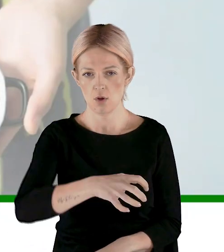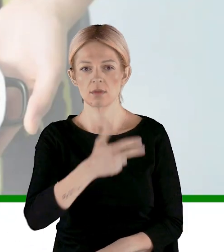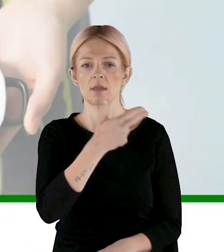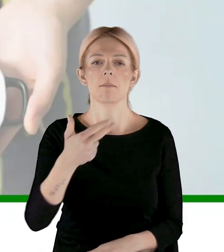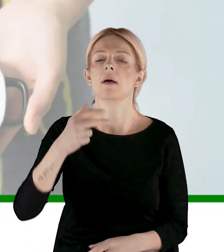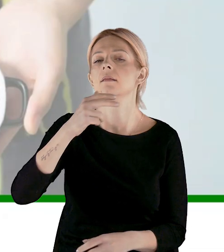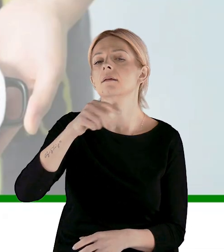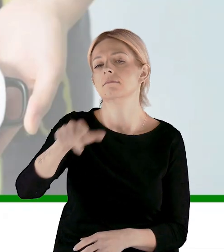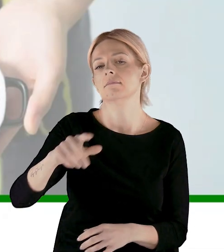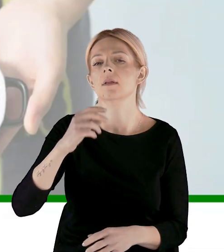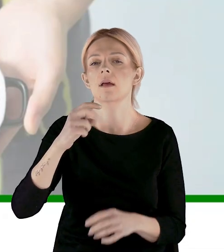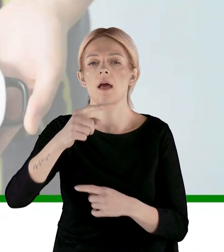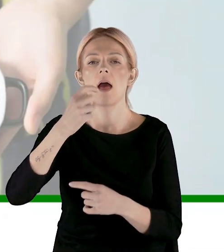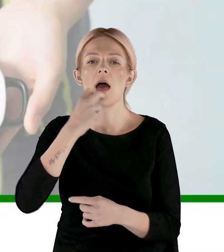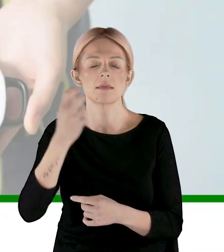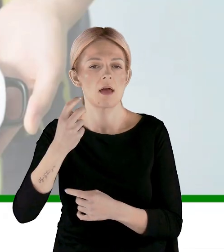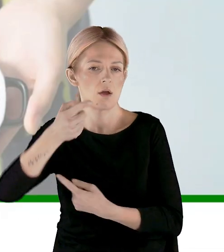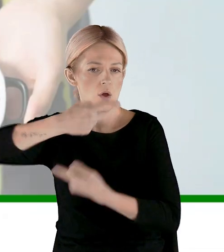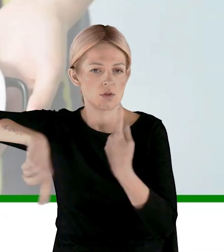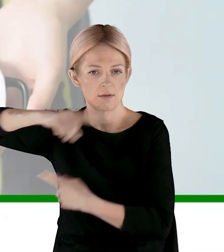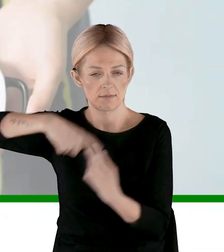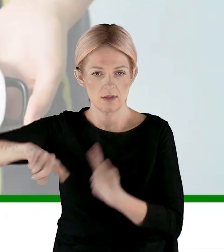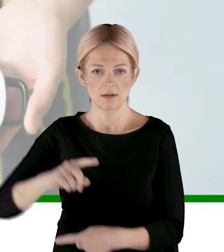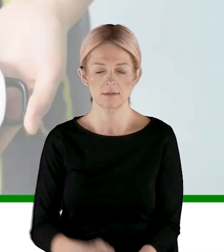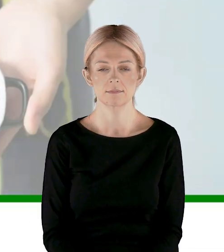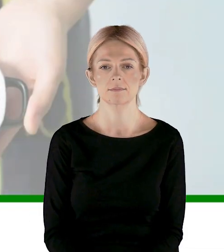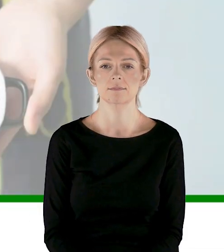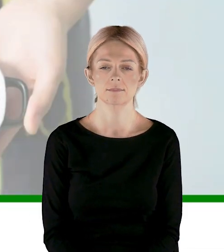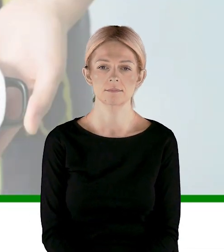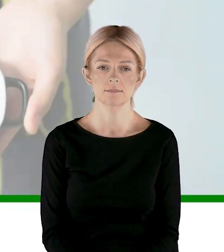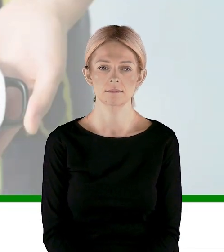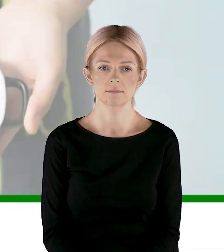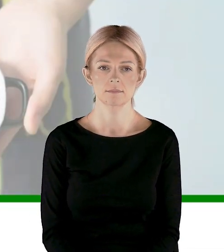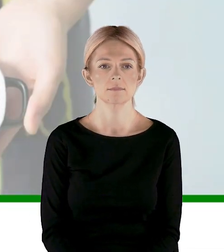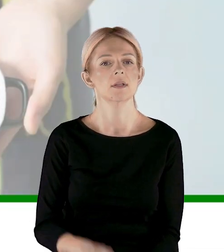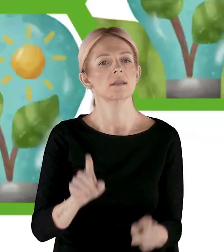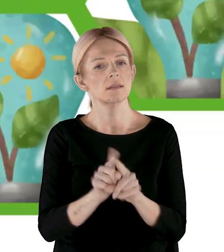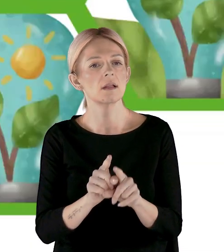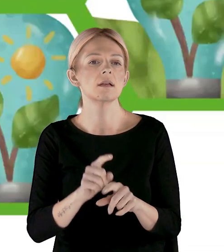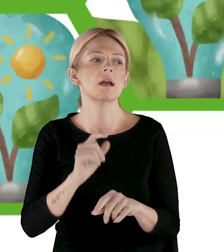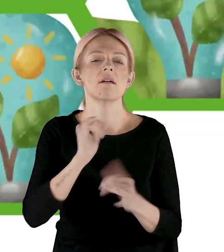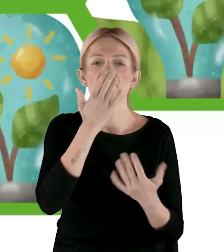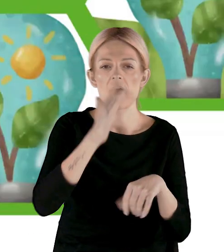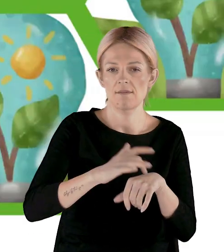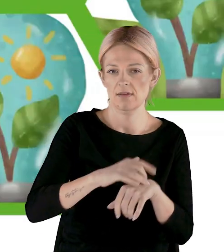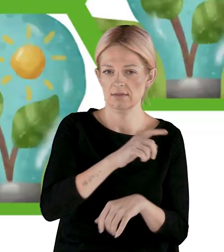and energy efficiency. And here is the content that we will